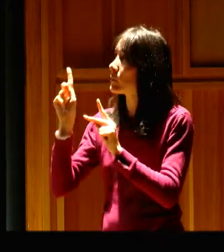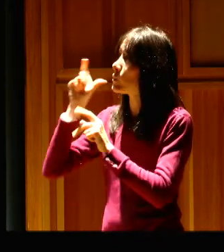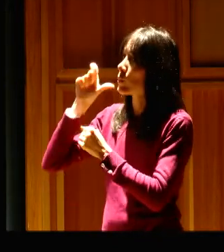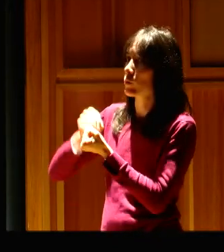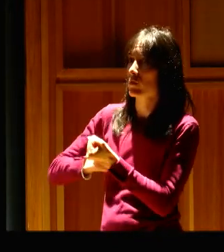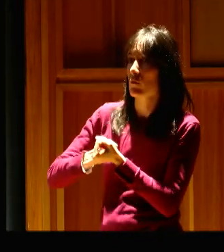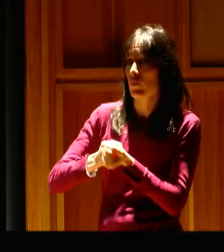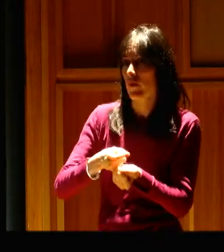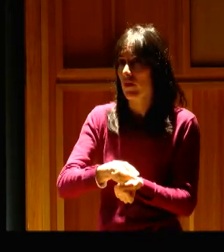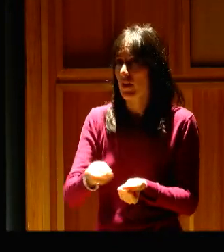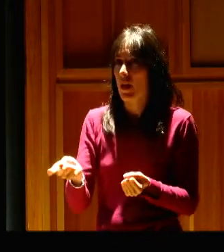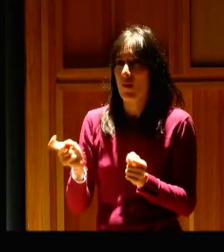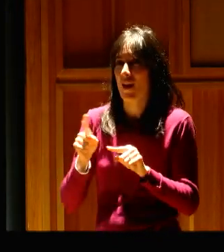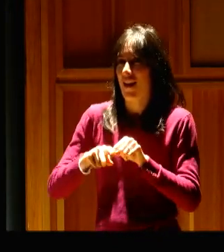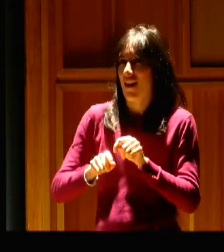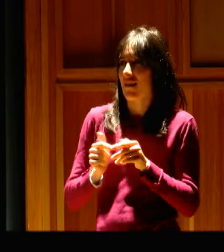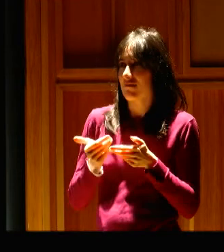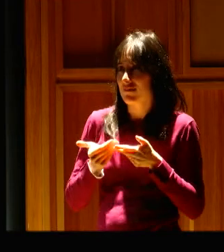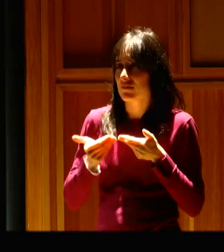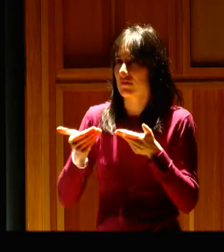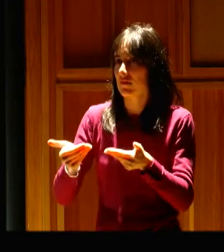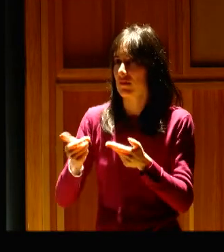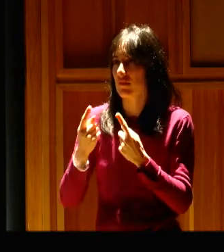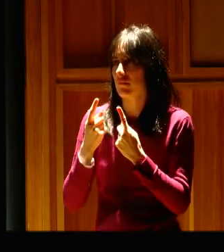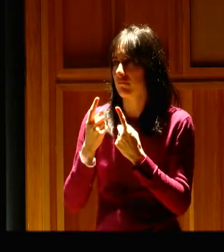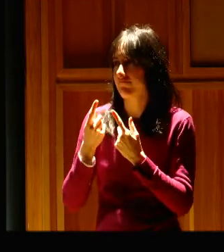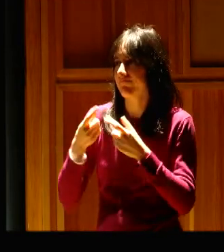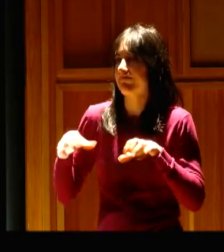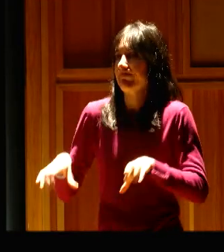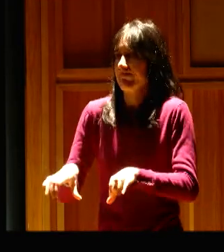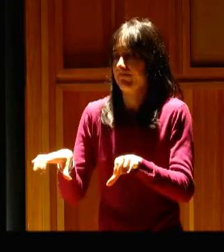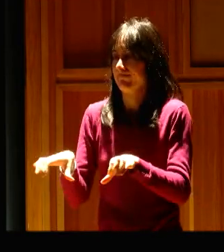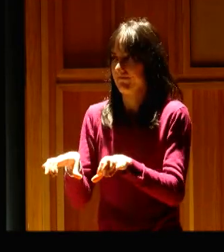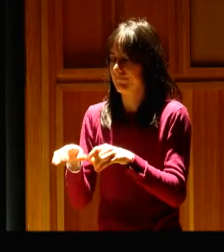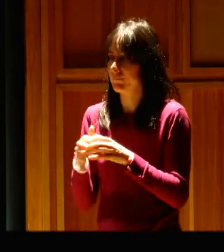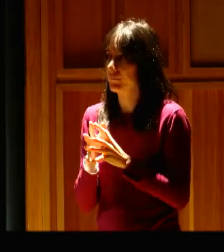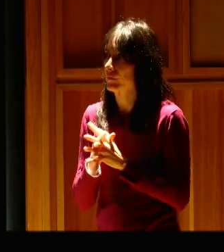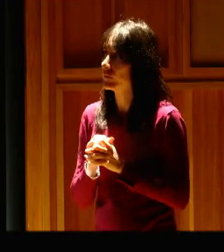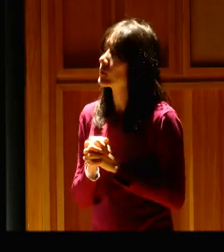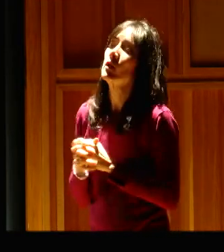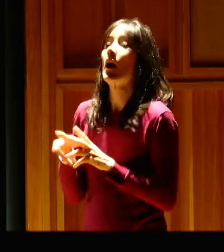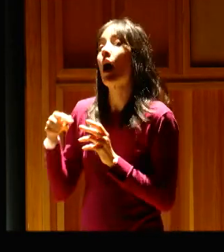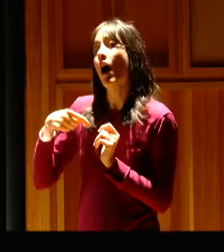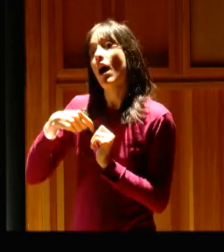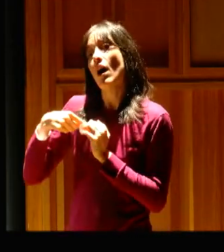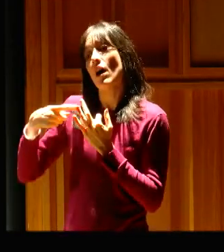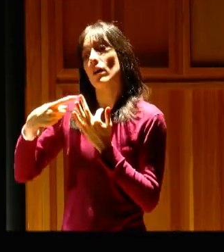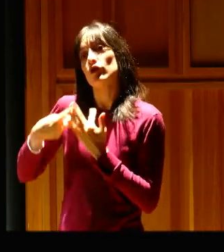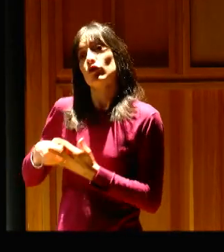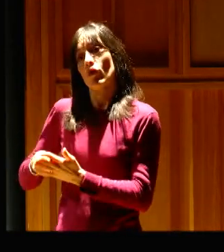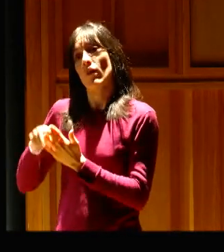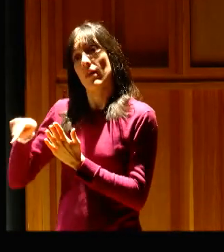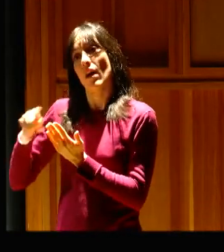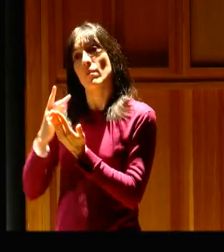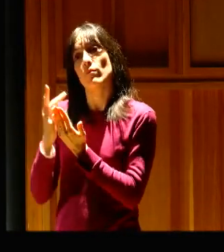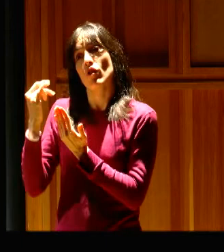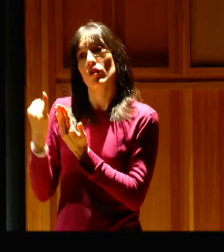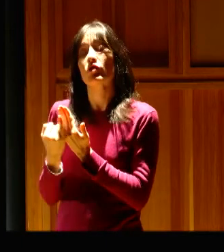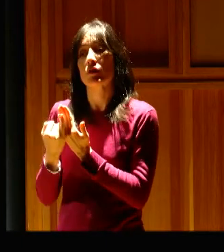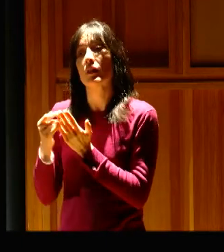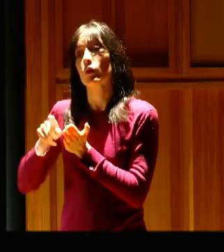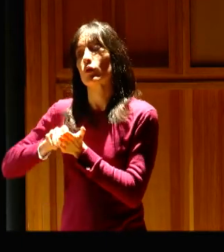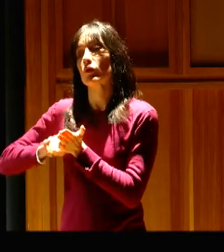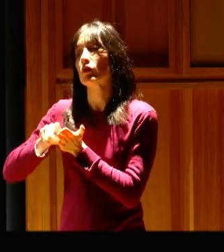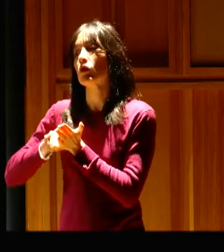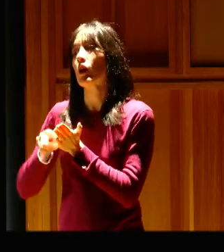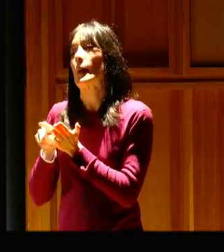resilient. Now, when I began America's Eroding Edges, I'm going to be honest,